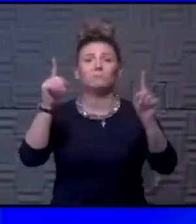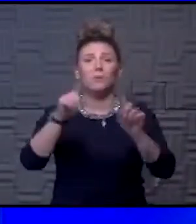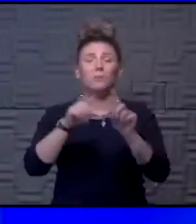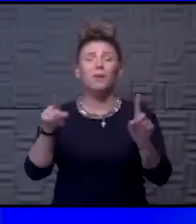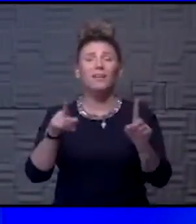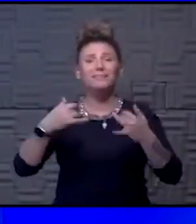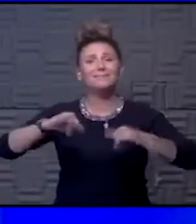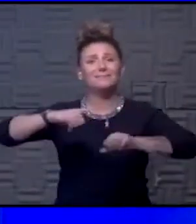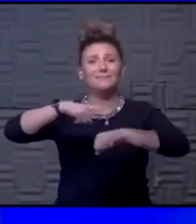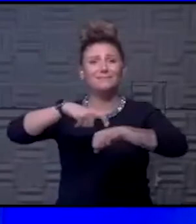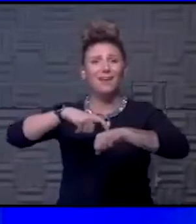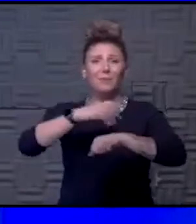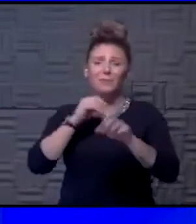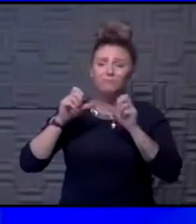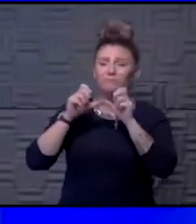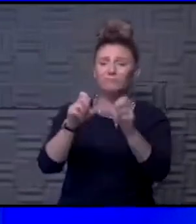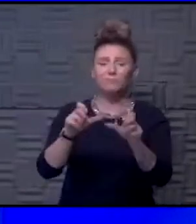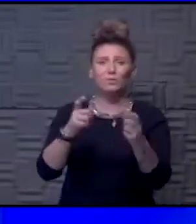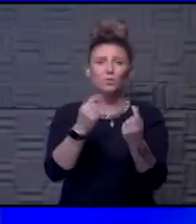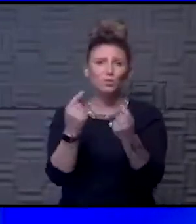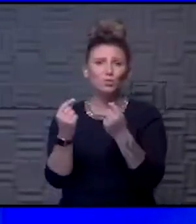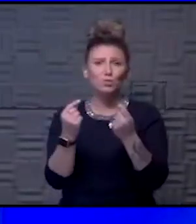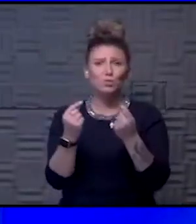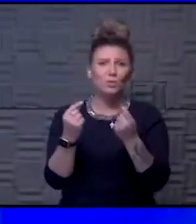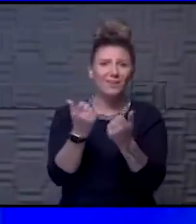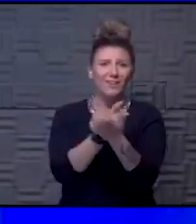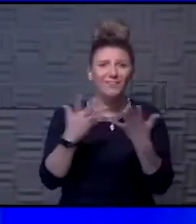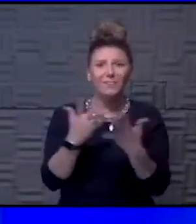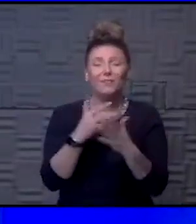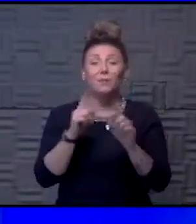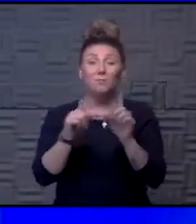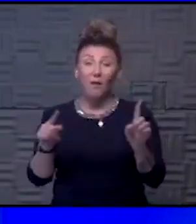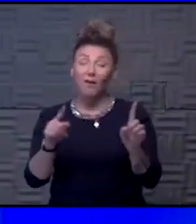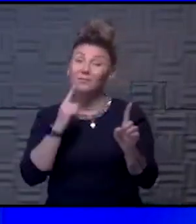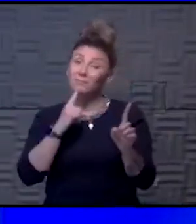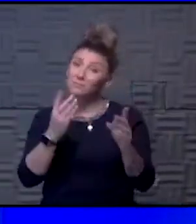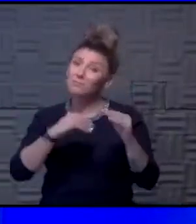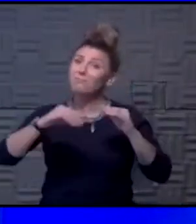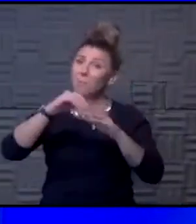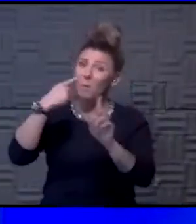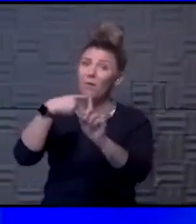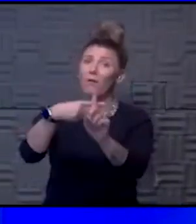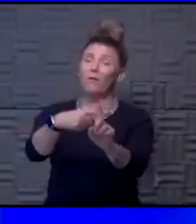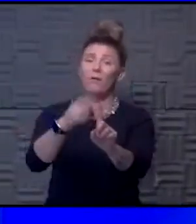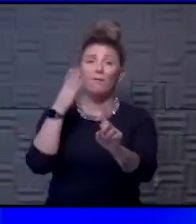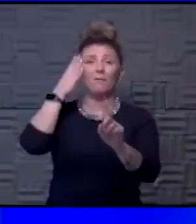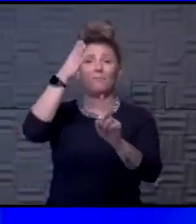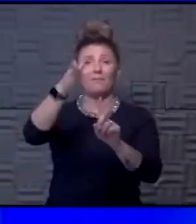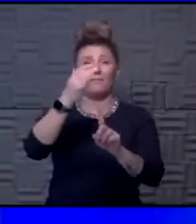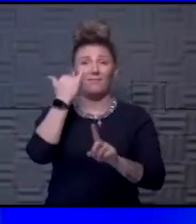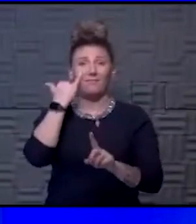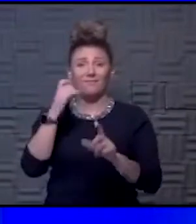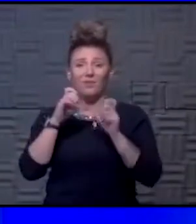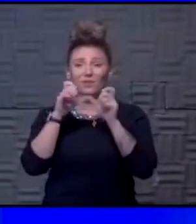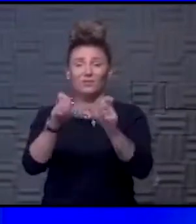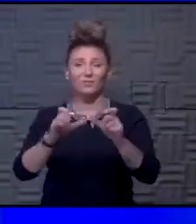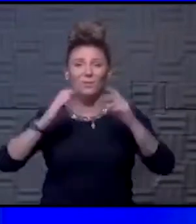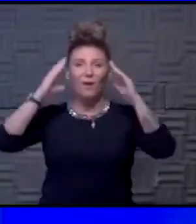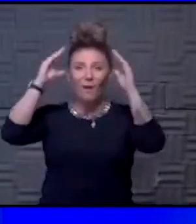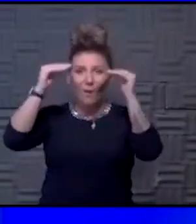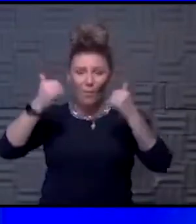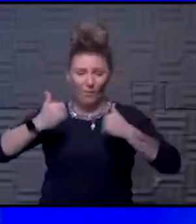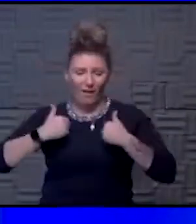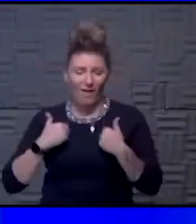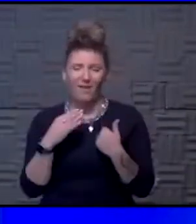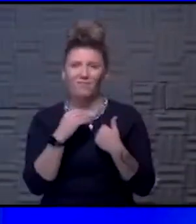We still need to continue to do those things, but it is moving in the right direction, and if we continue to have the hope and